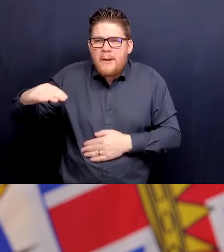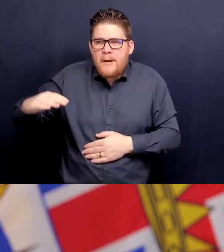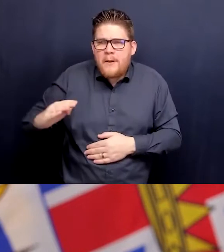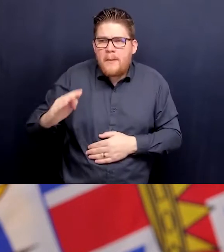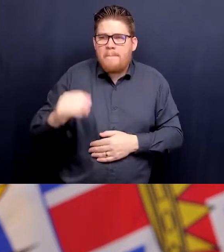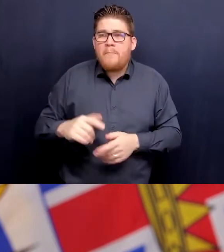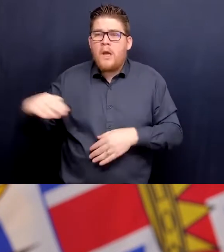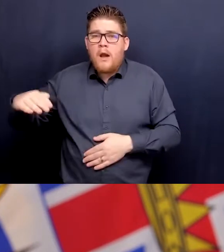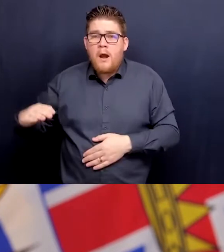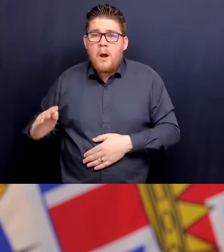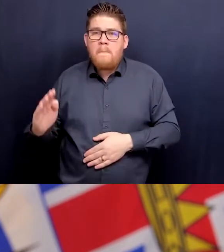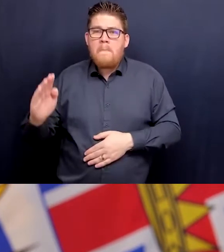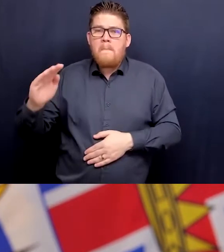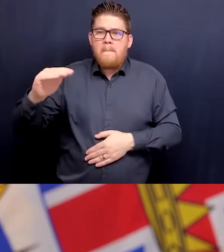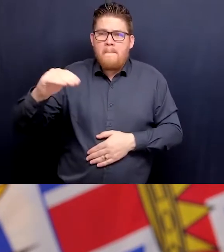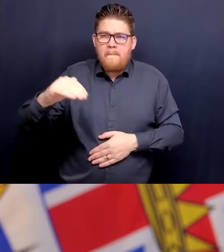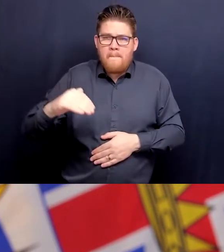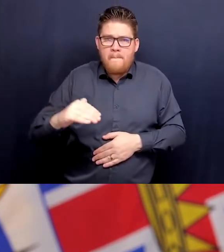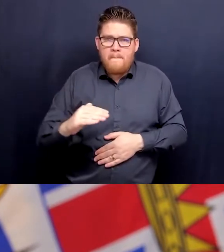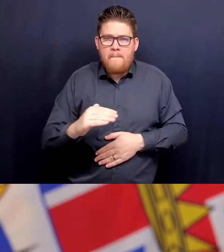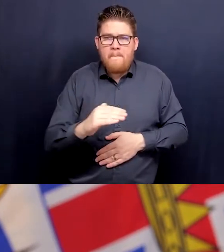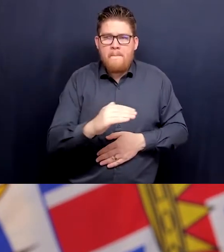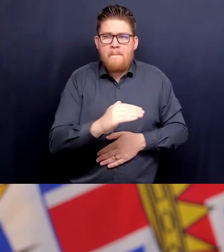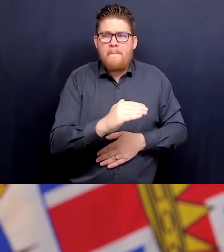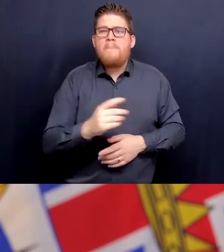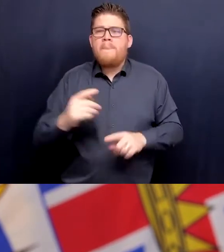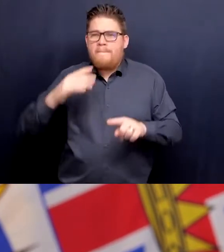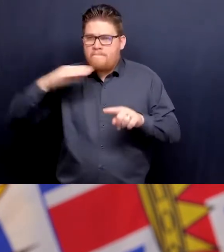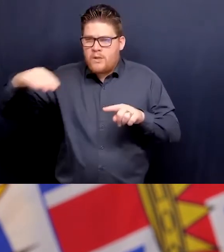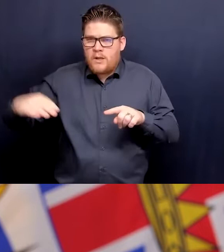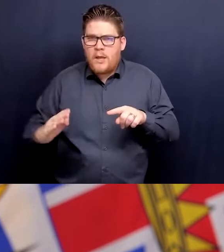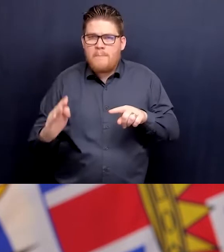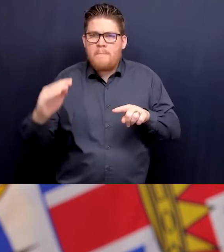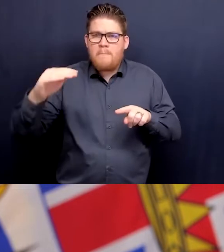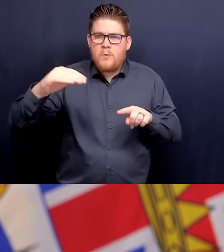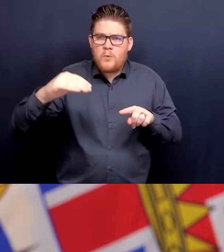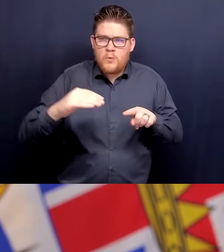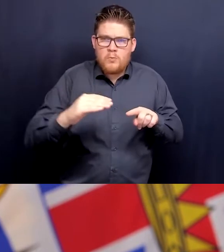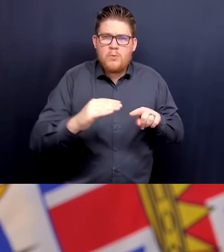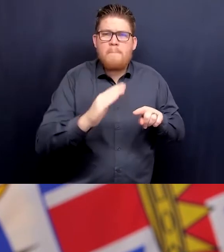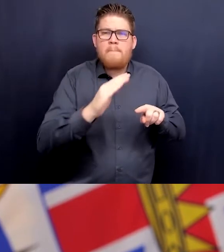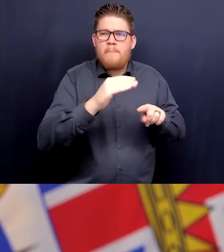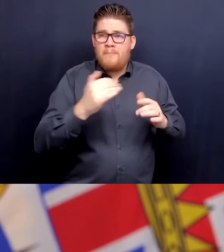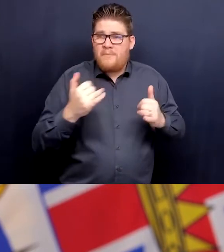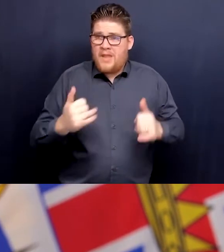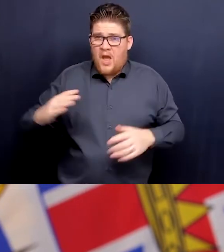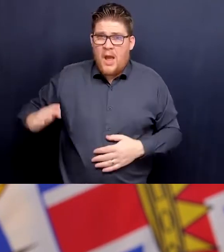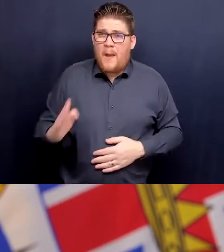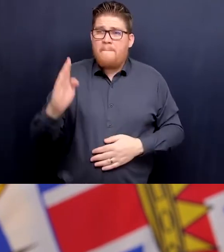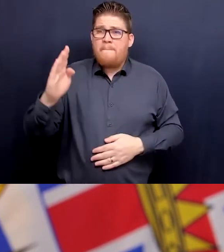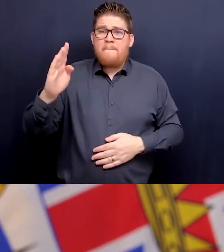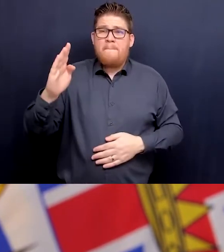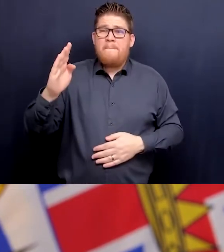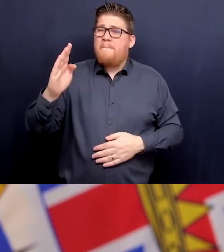a decrease in the decrease, but it's unlikely that we're going to see a spike right now. Because of the high level of immunity that